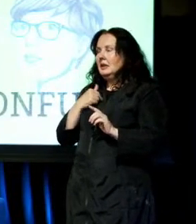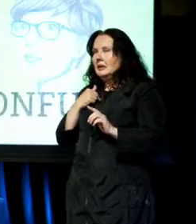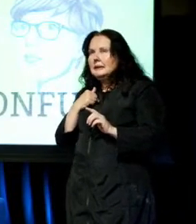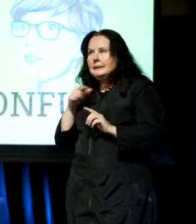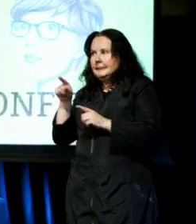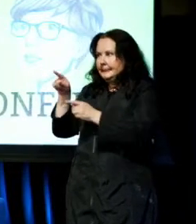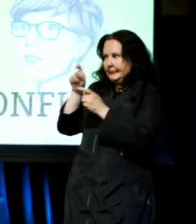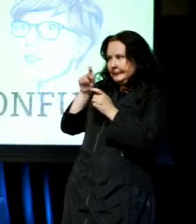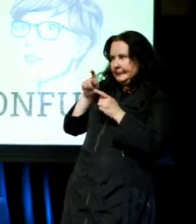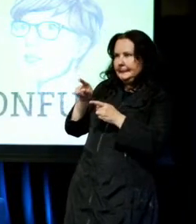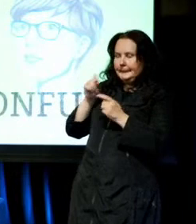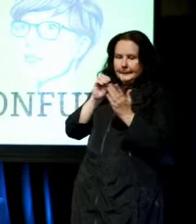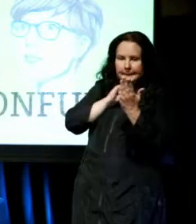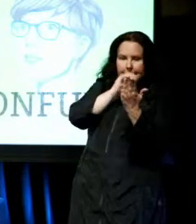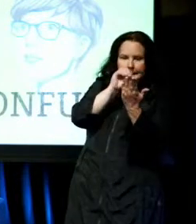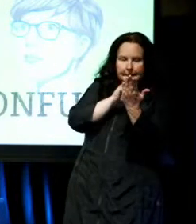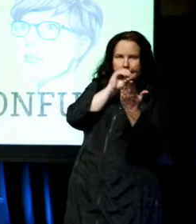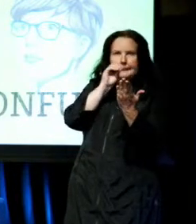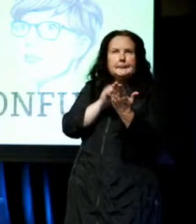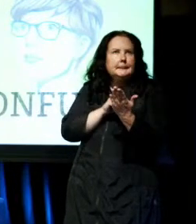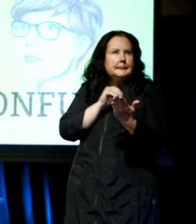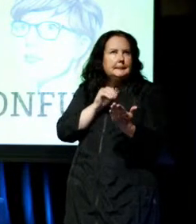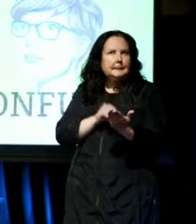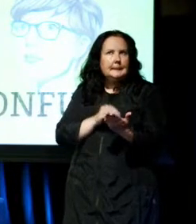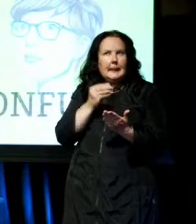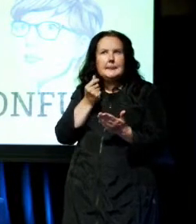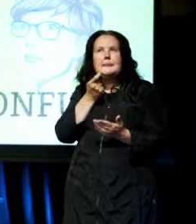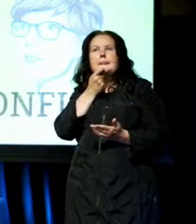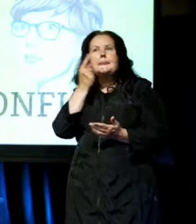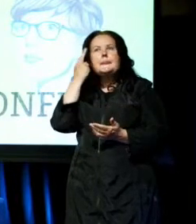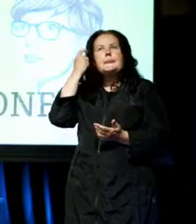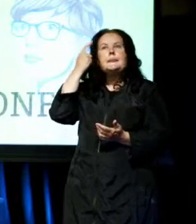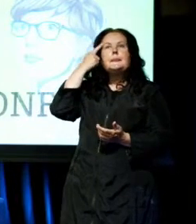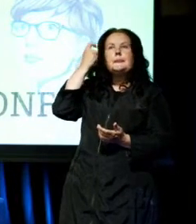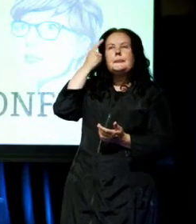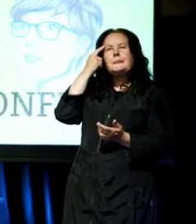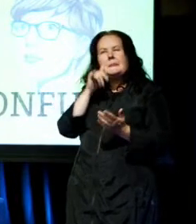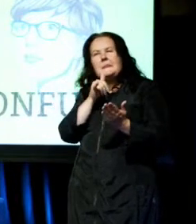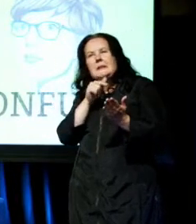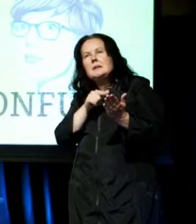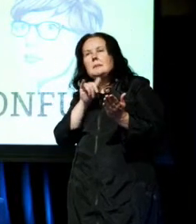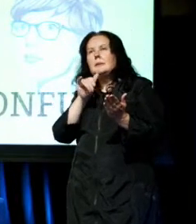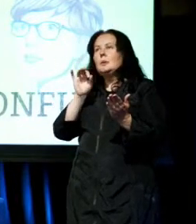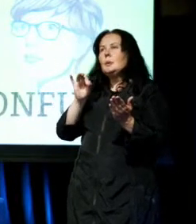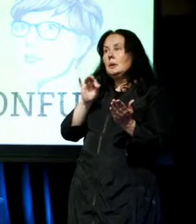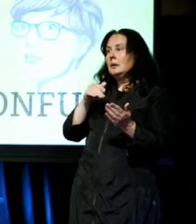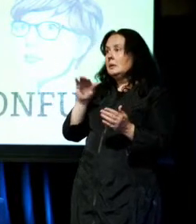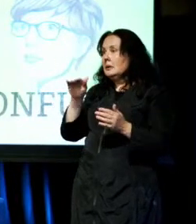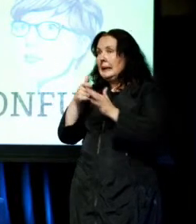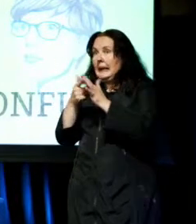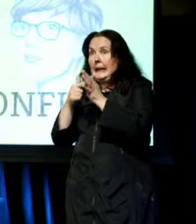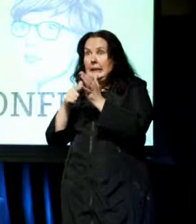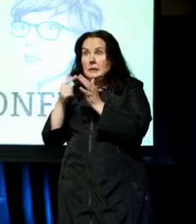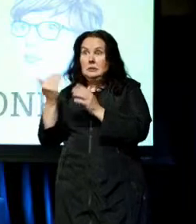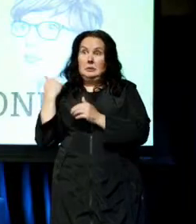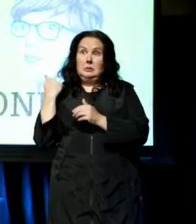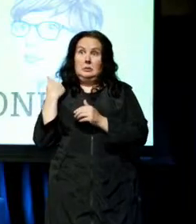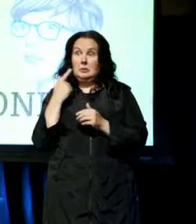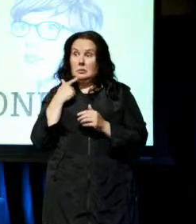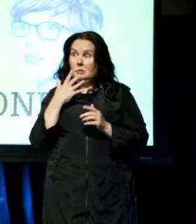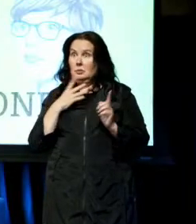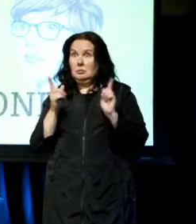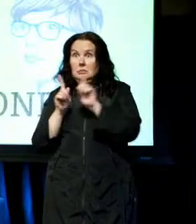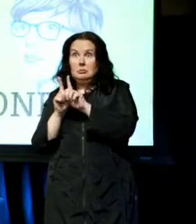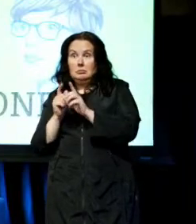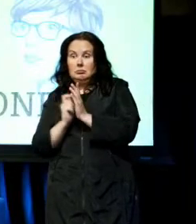tentative ideas. And then the Kate said, do you want to come in and work on the episode with us and do some writing? And I was